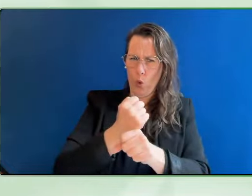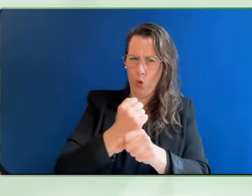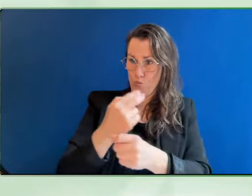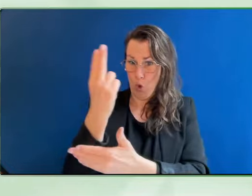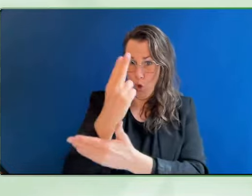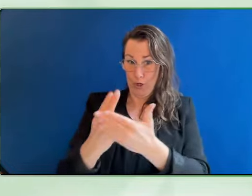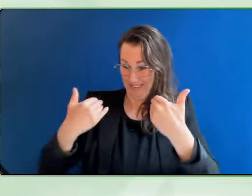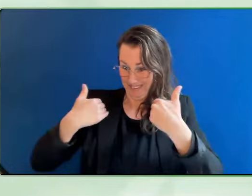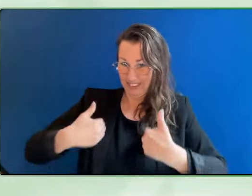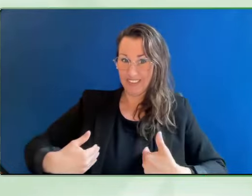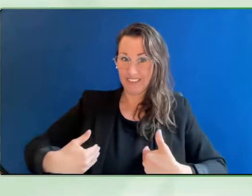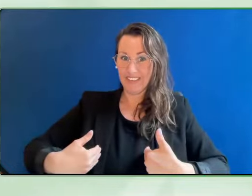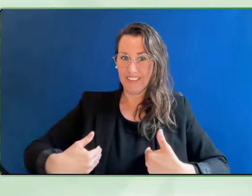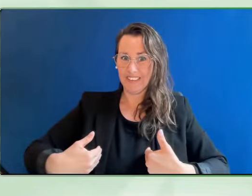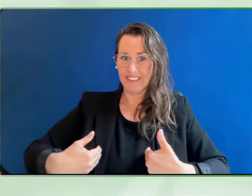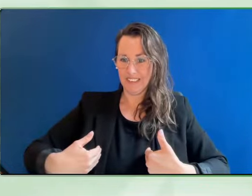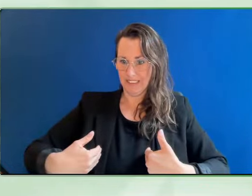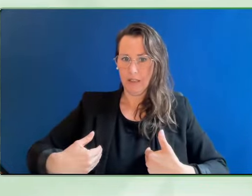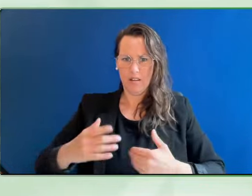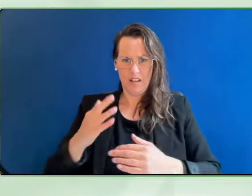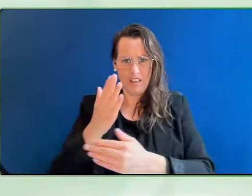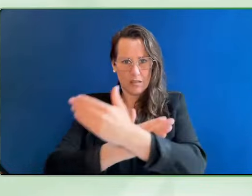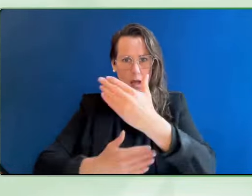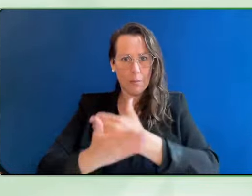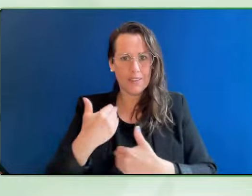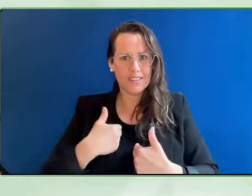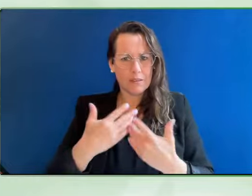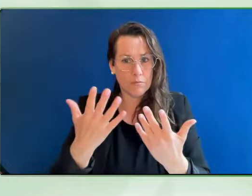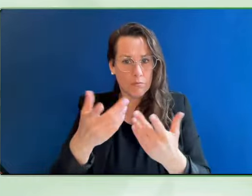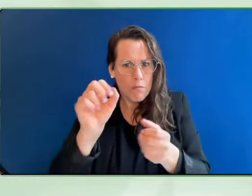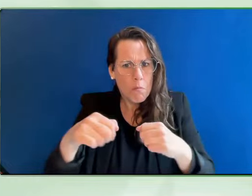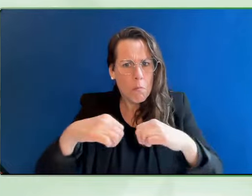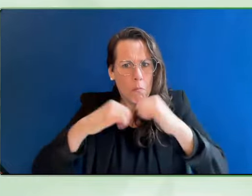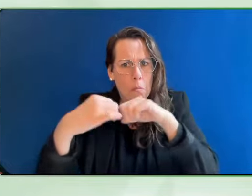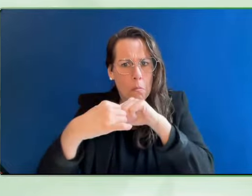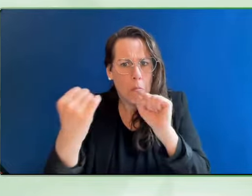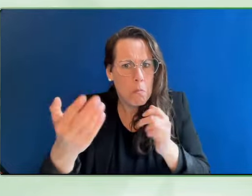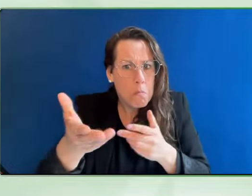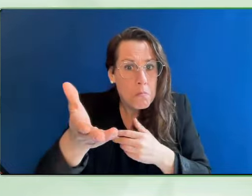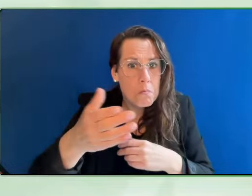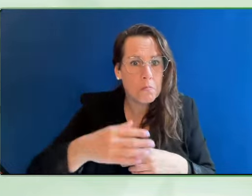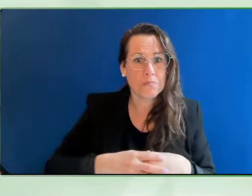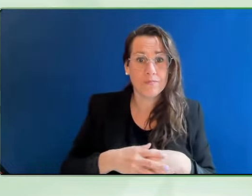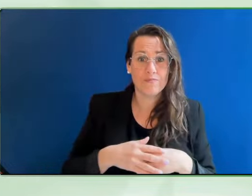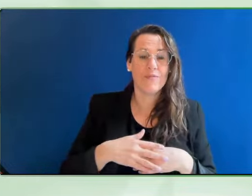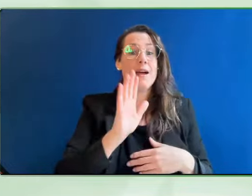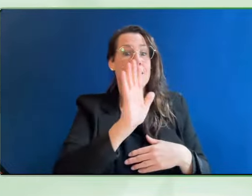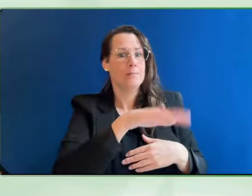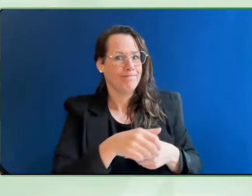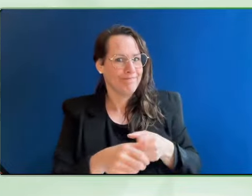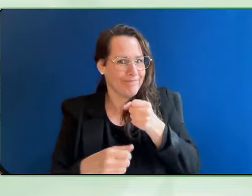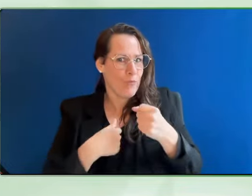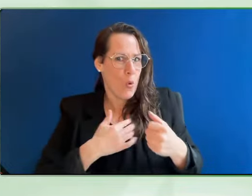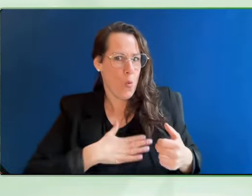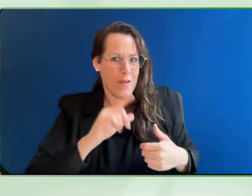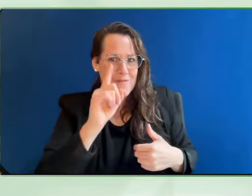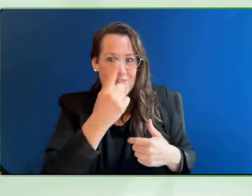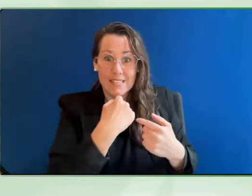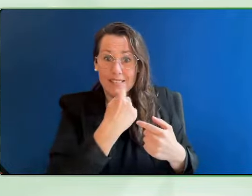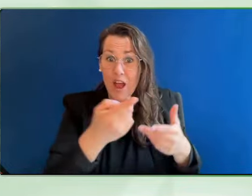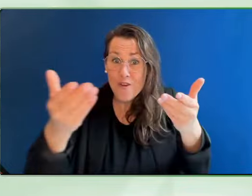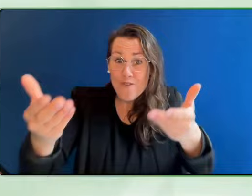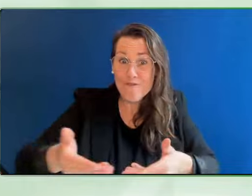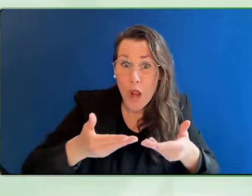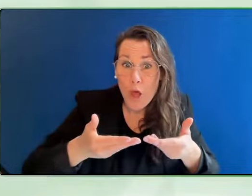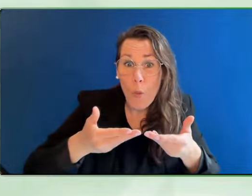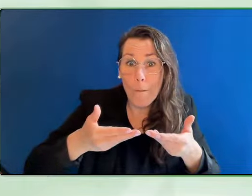Yes, as you told, I started to play the trumpet when I was 12 years old, and I started with classical music. And I was